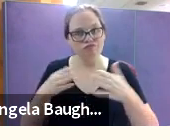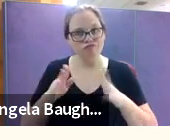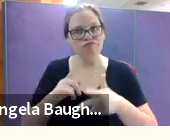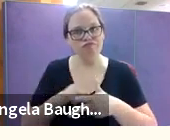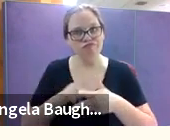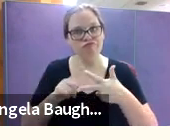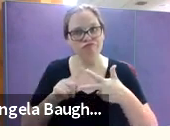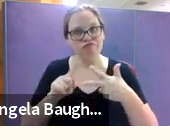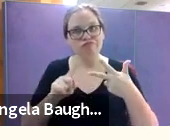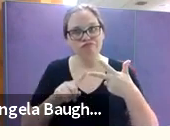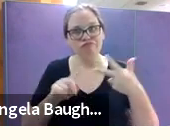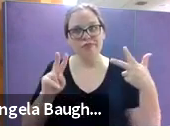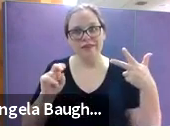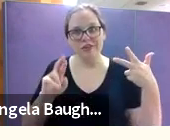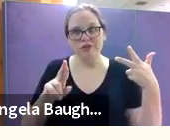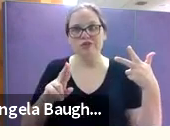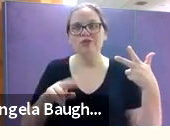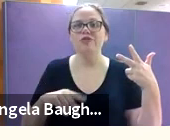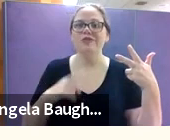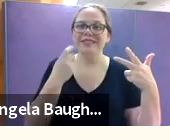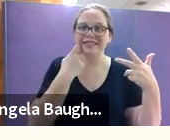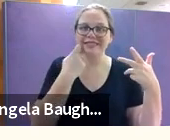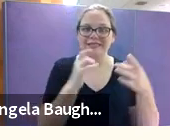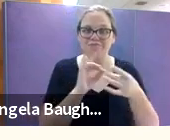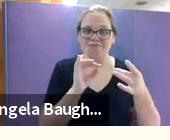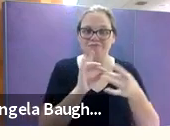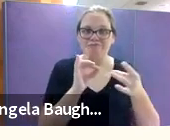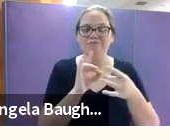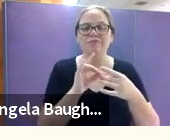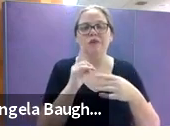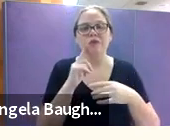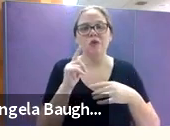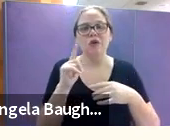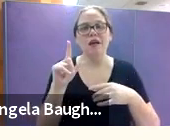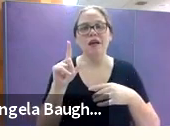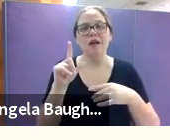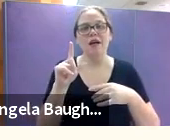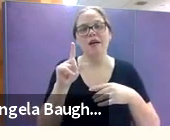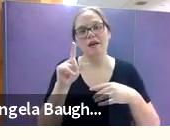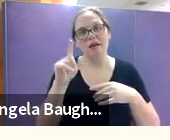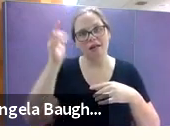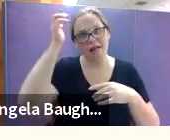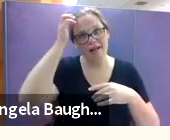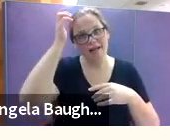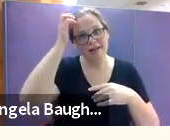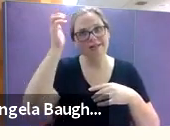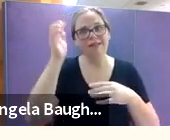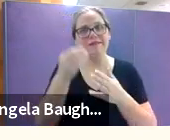3 vendors just discussed for lettuce funding at 10,000 apiece.